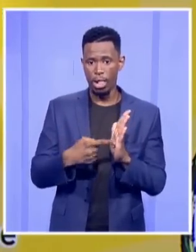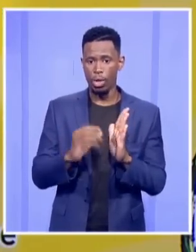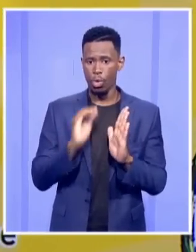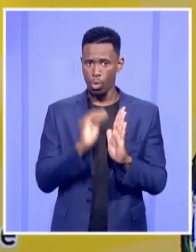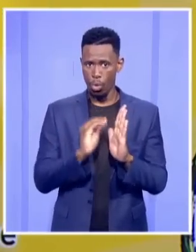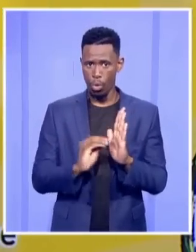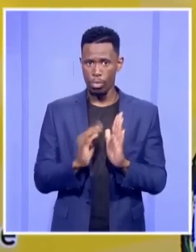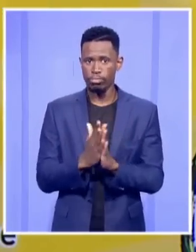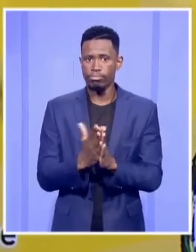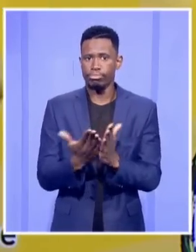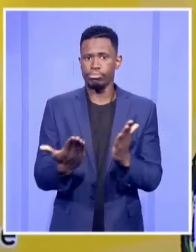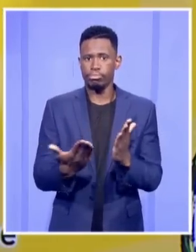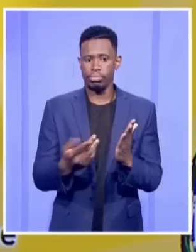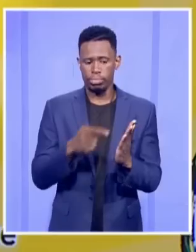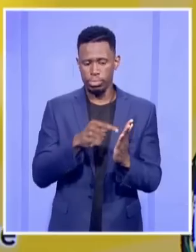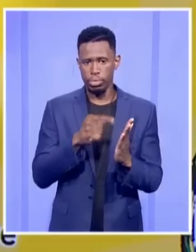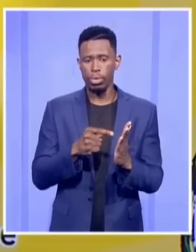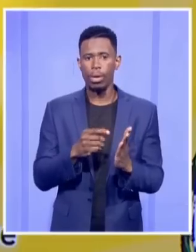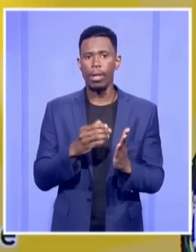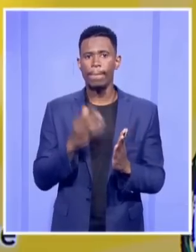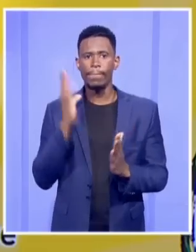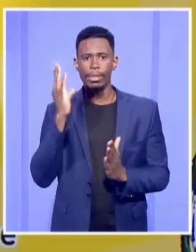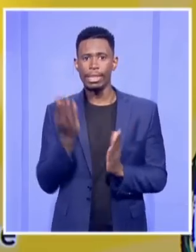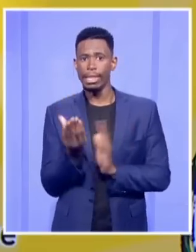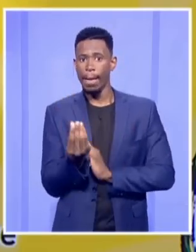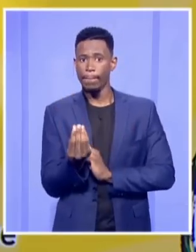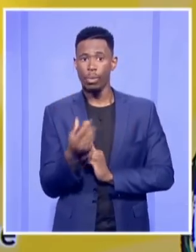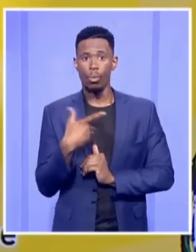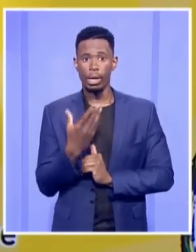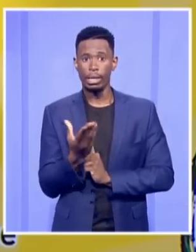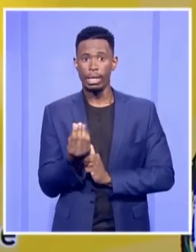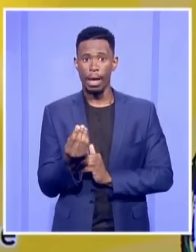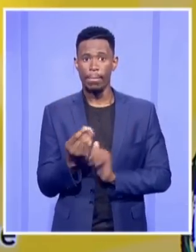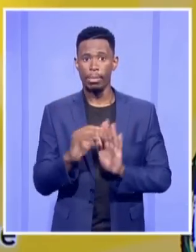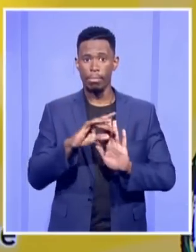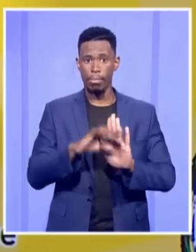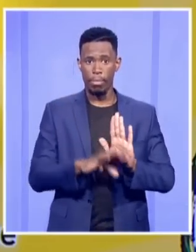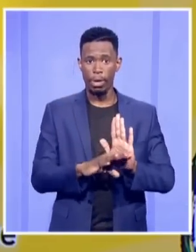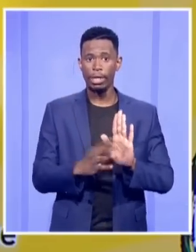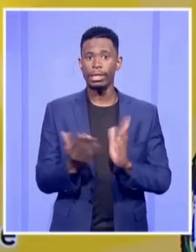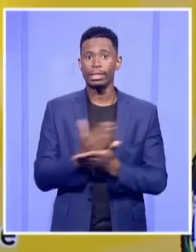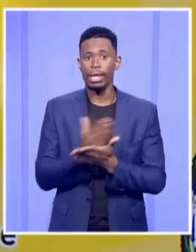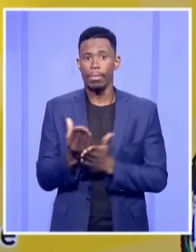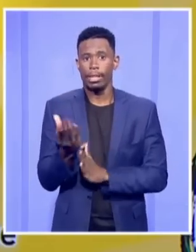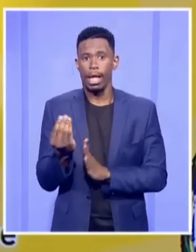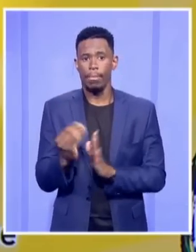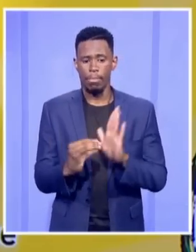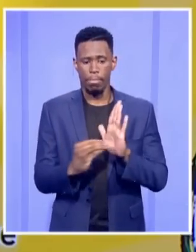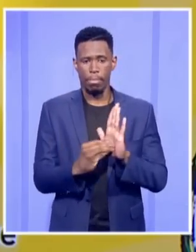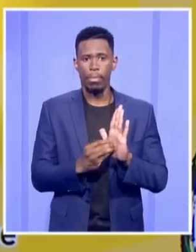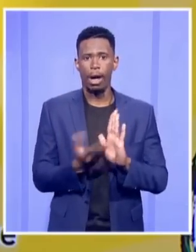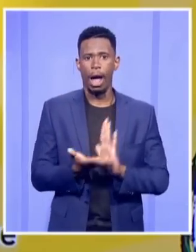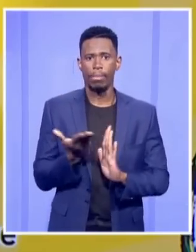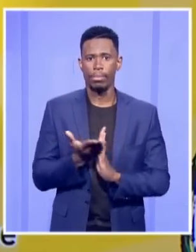So, on the directory, some of the numbers have been updated. For instance,